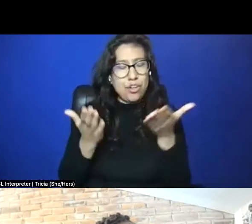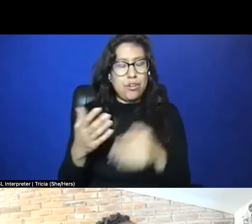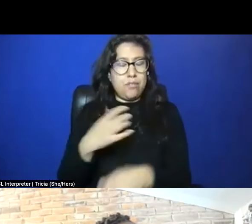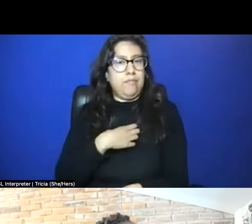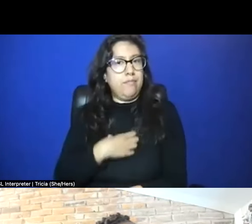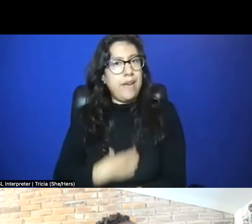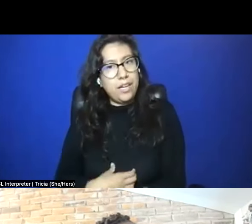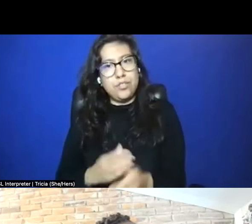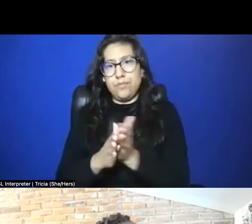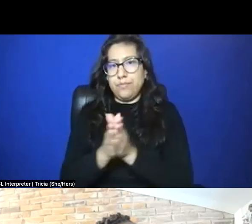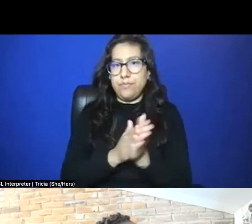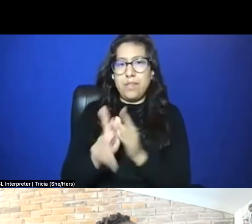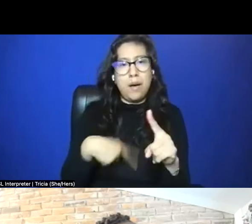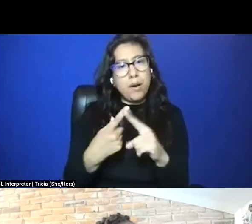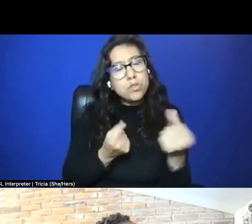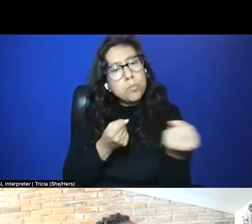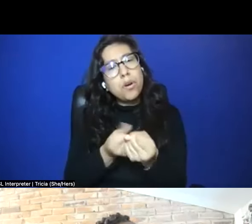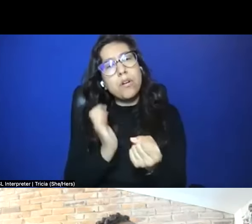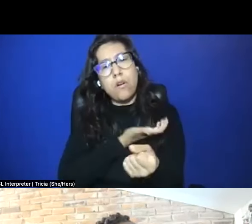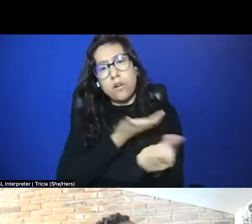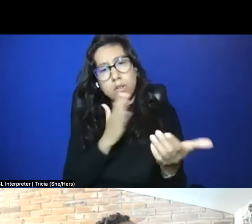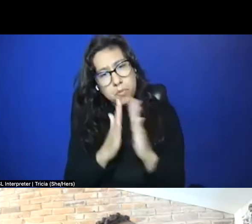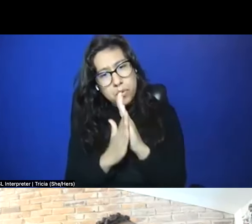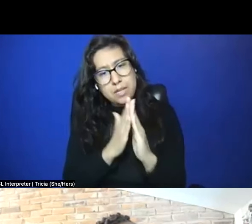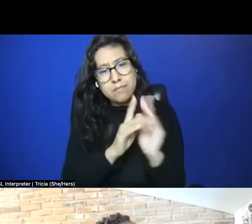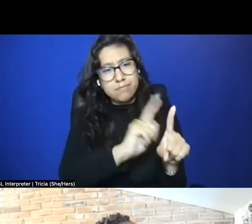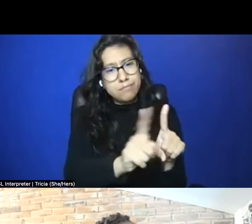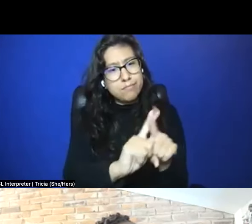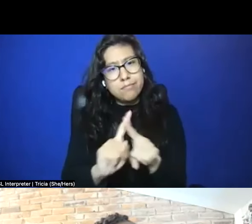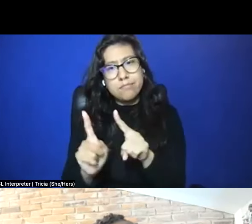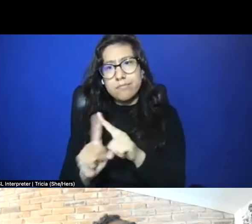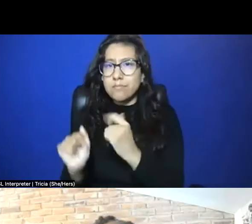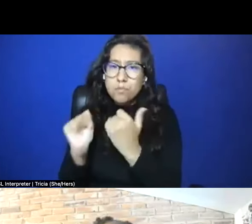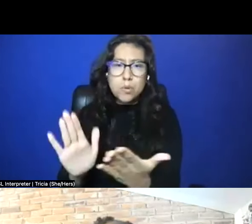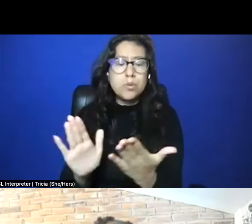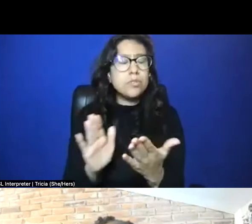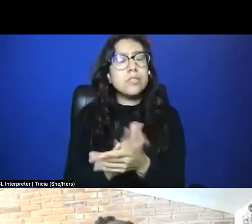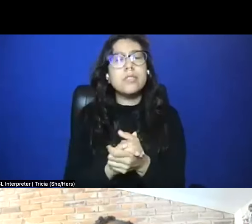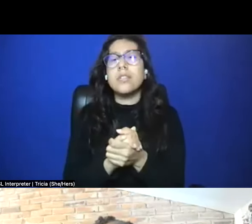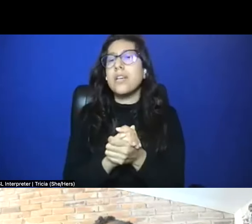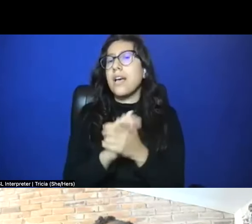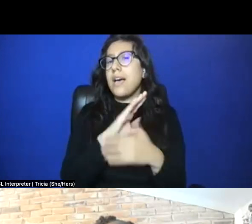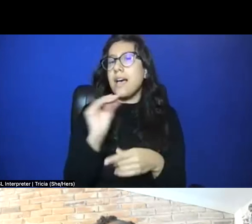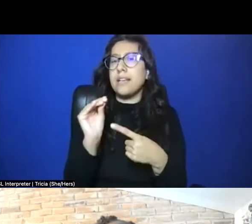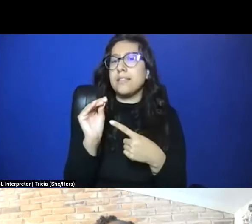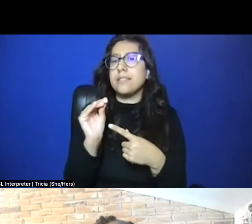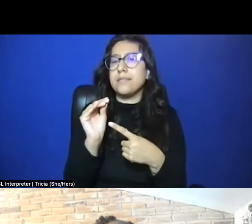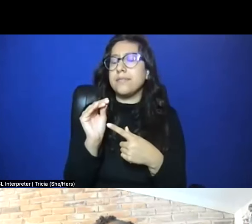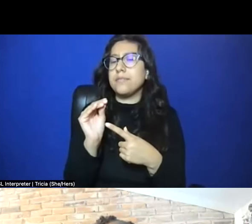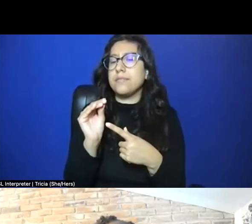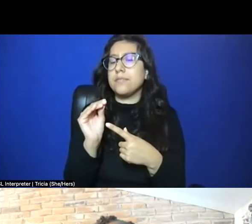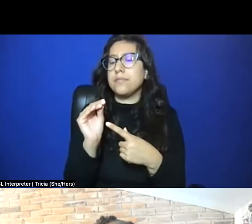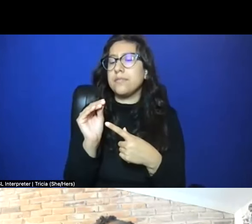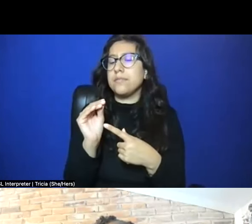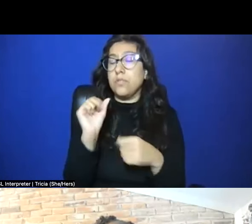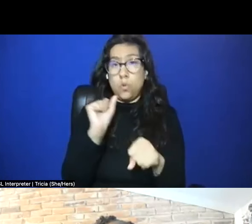passionate about supporting our communities in a variety of different ways. And the work that I've seen